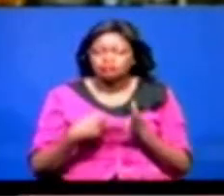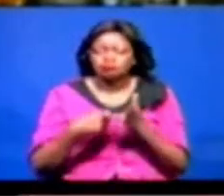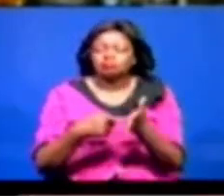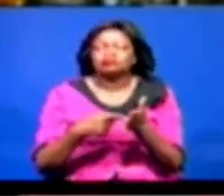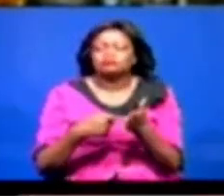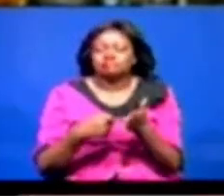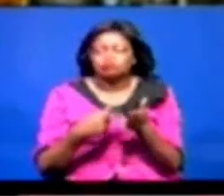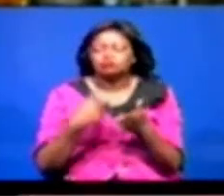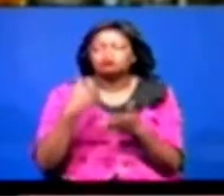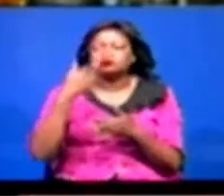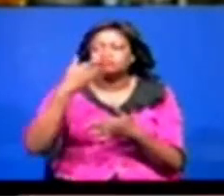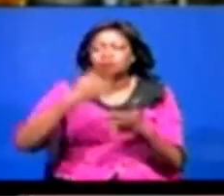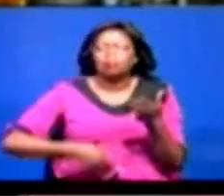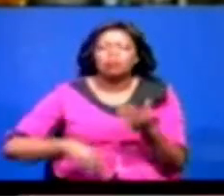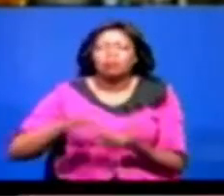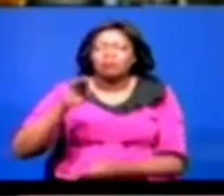34A.